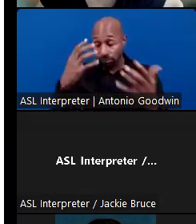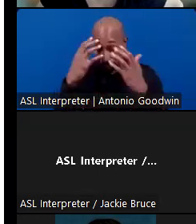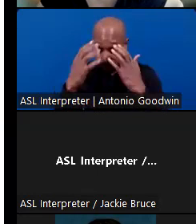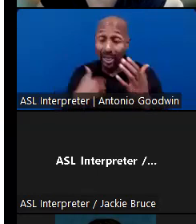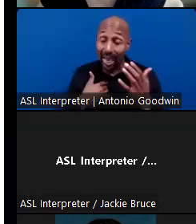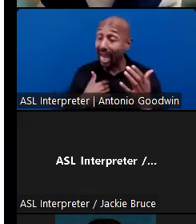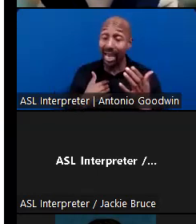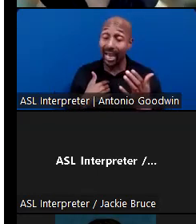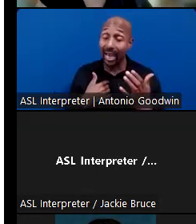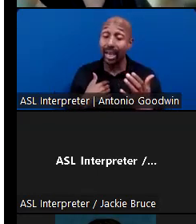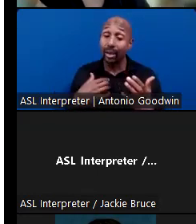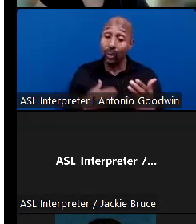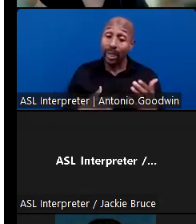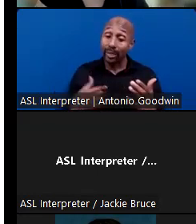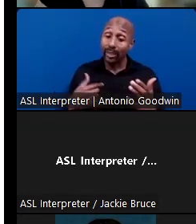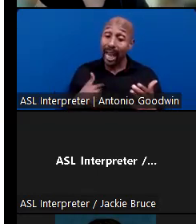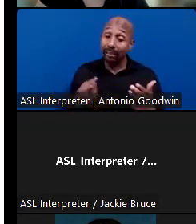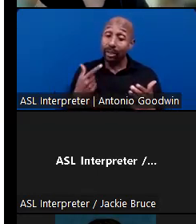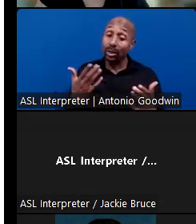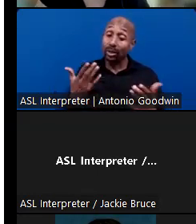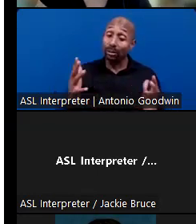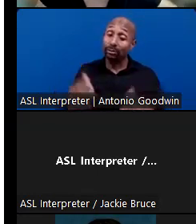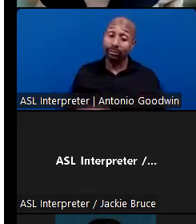another question that you would like to share or ask?